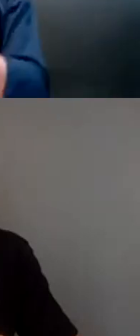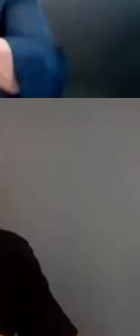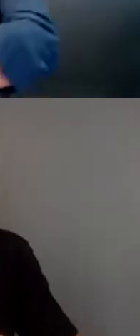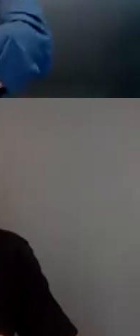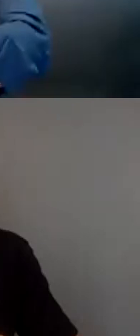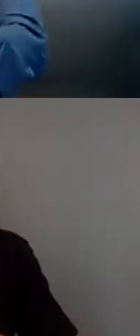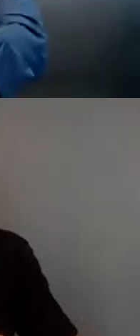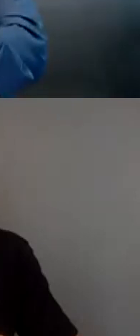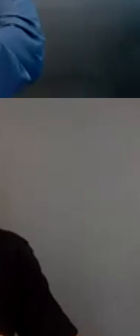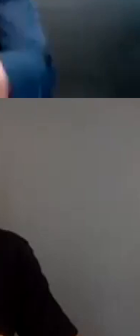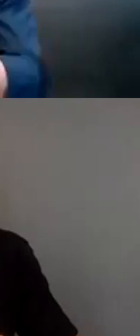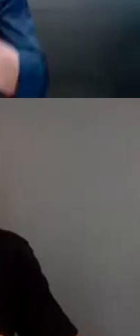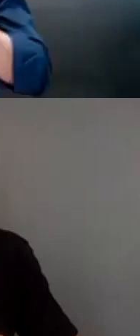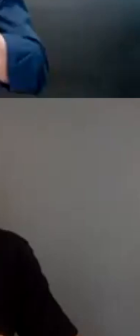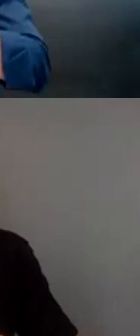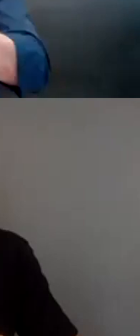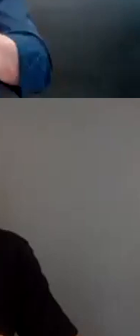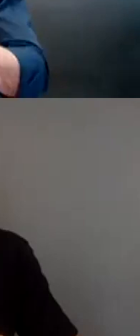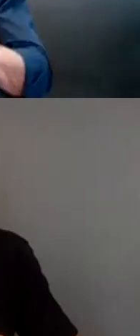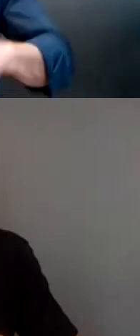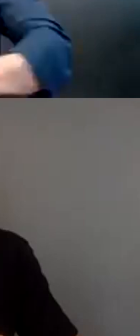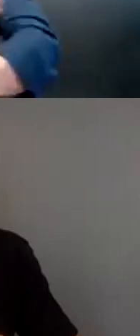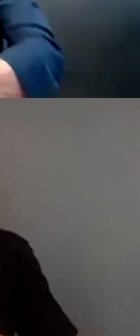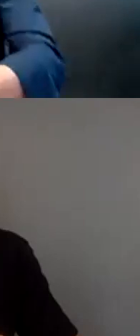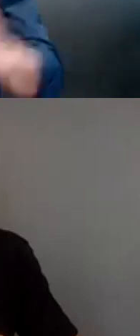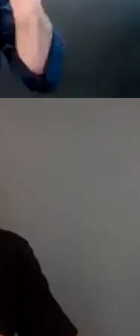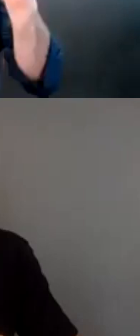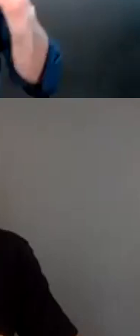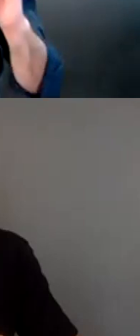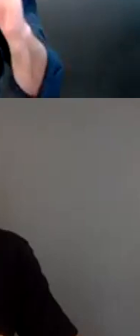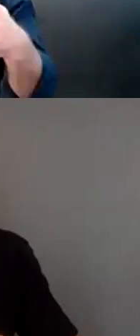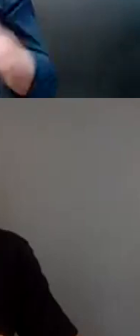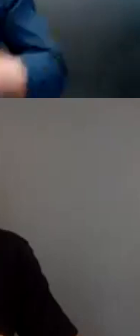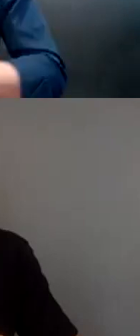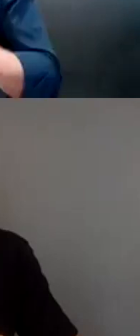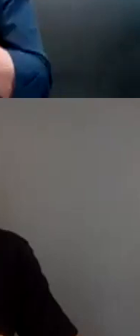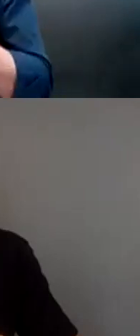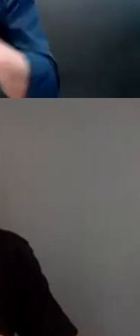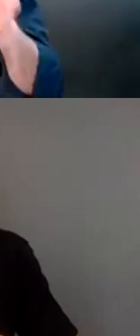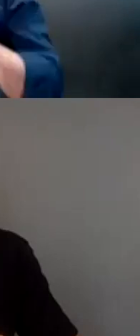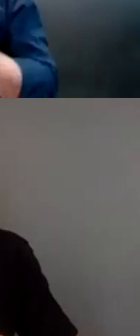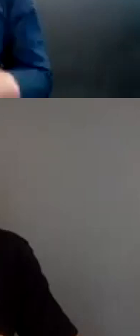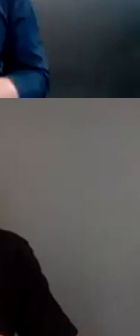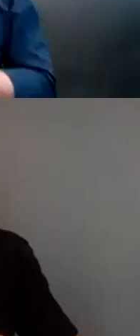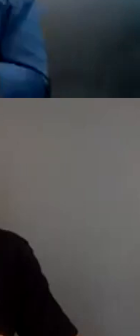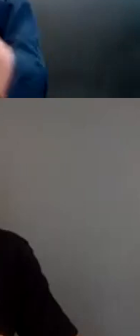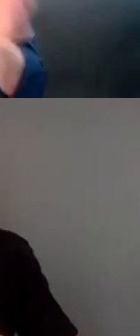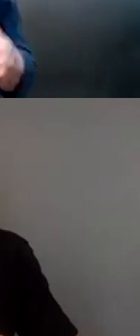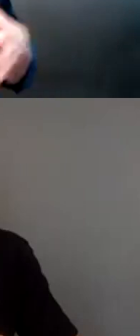reflect equity and to reflect better care for people. So we align, when we're talking to healthcare